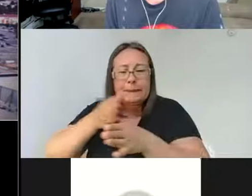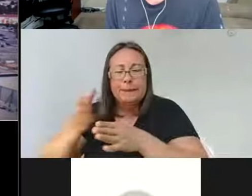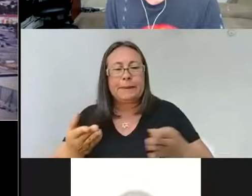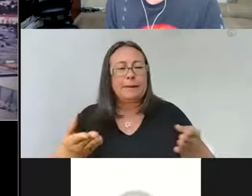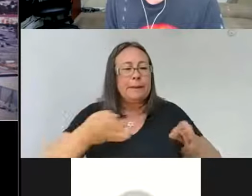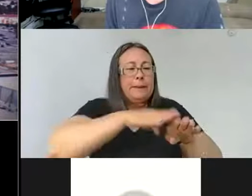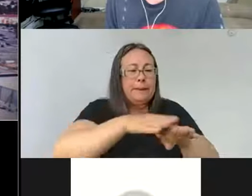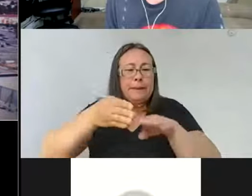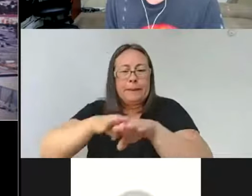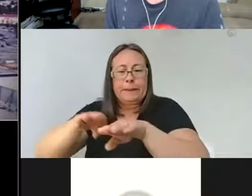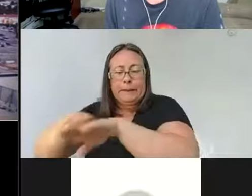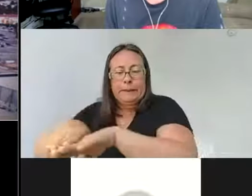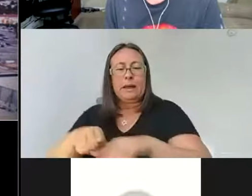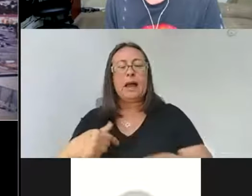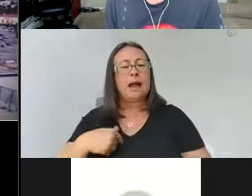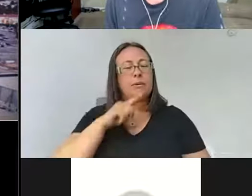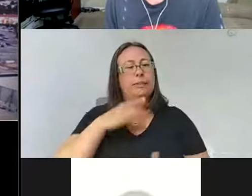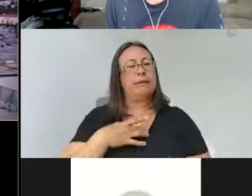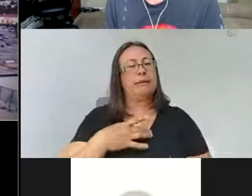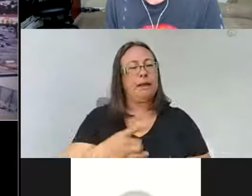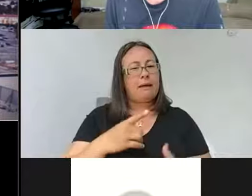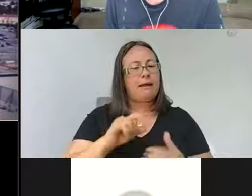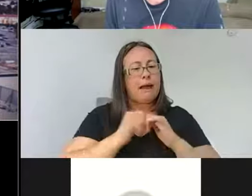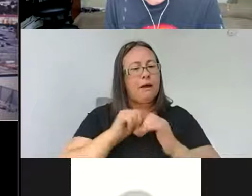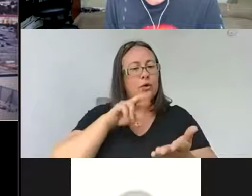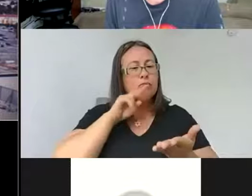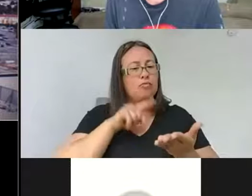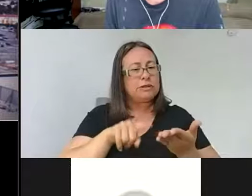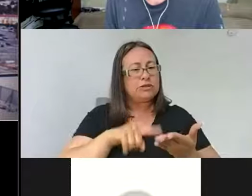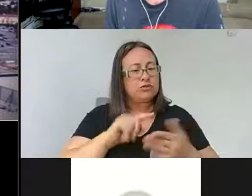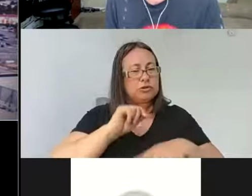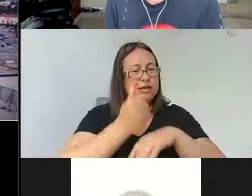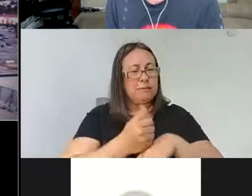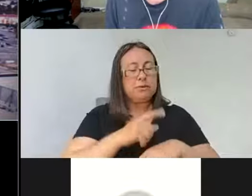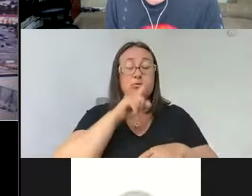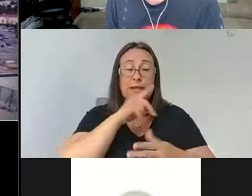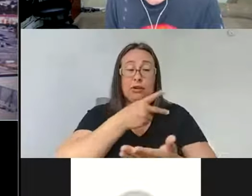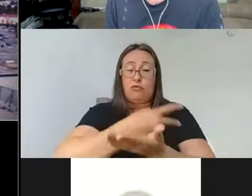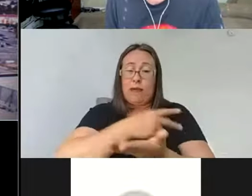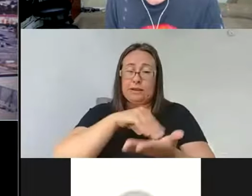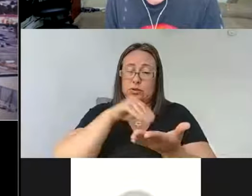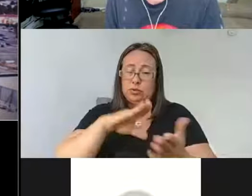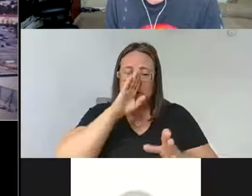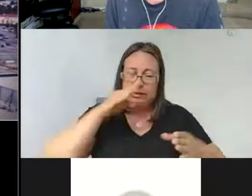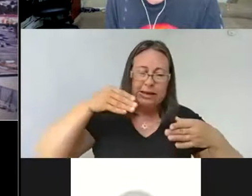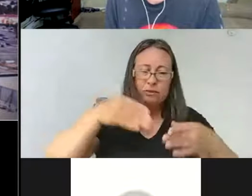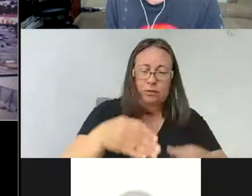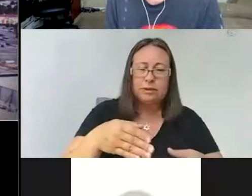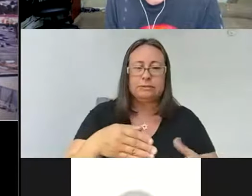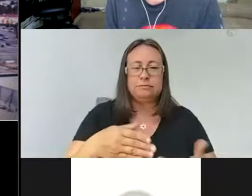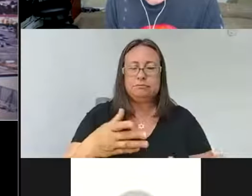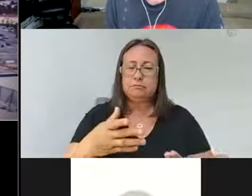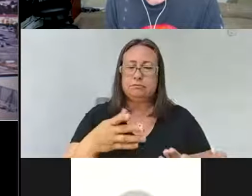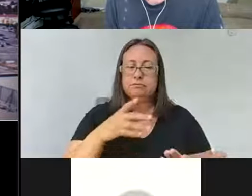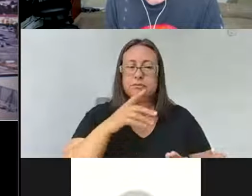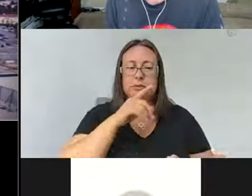that the research is set up here. It's really graduate student centric, and the graduate programs are really sort of, again,